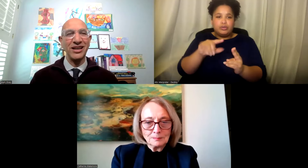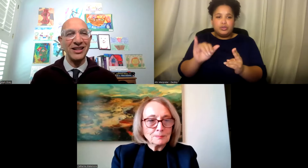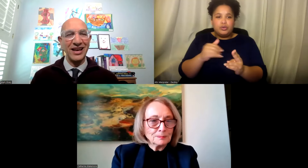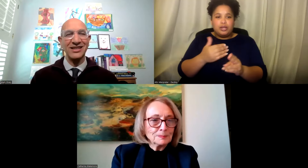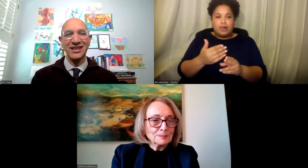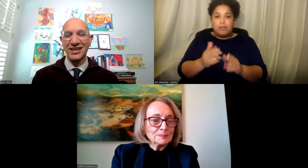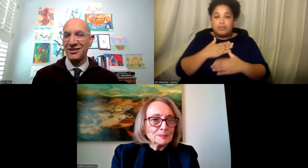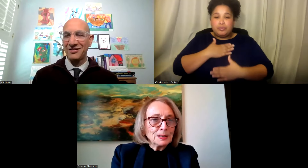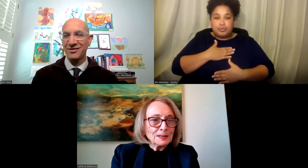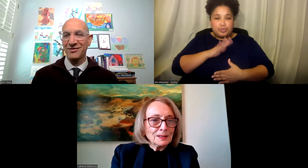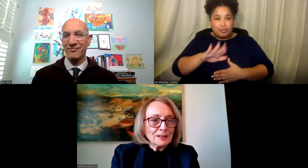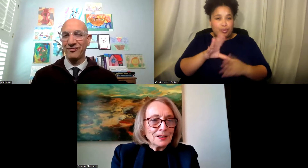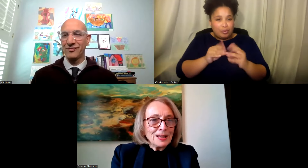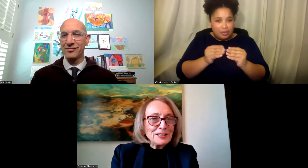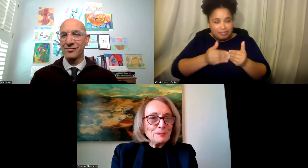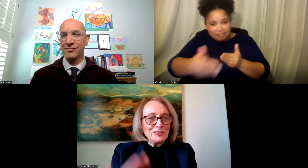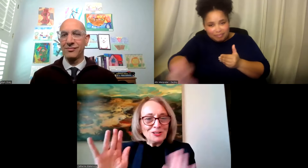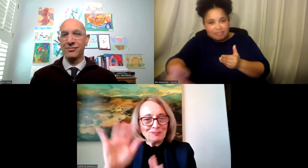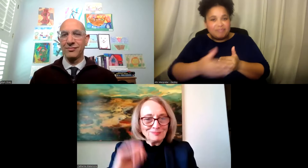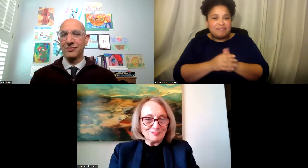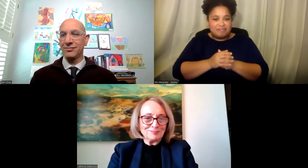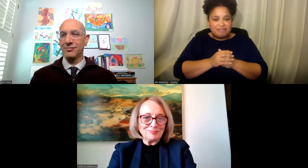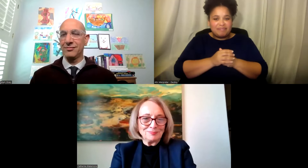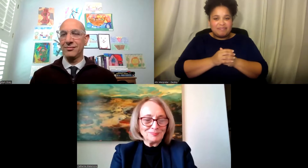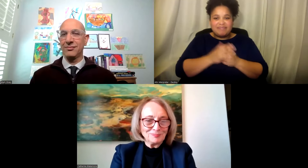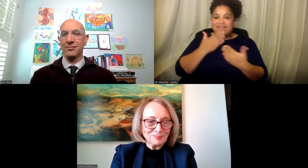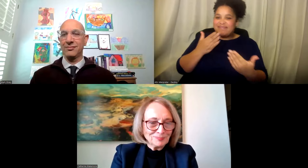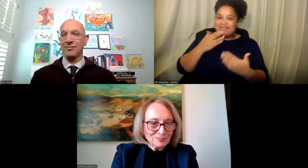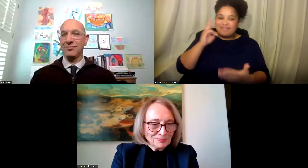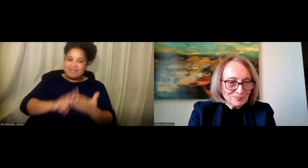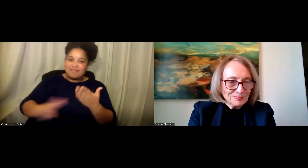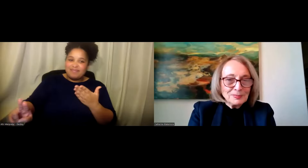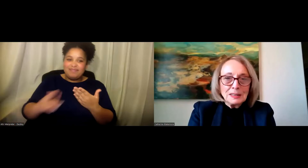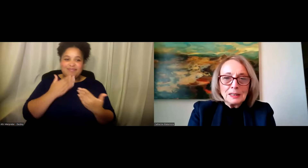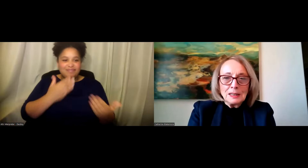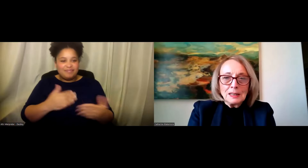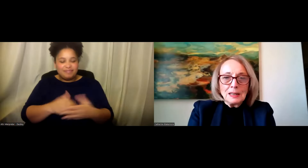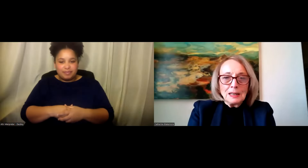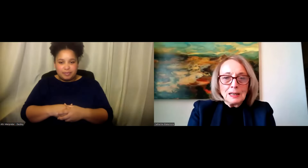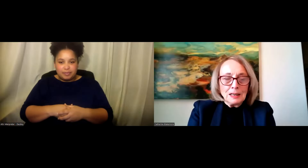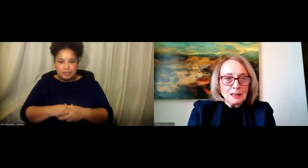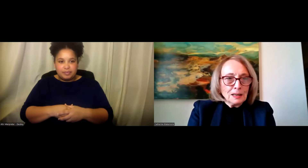of your meeting, and thanks again. Thanks so much. Thanks, Secretary.